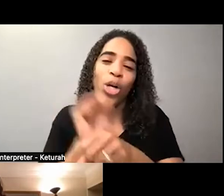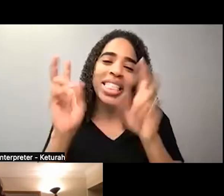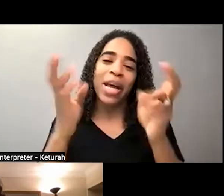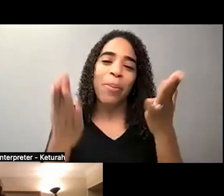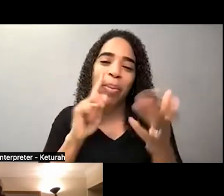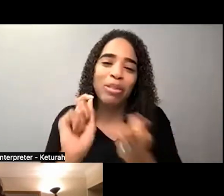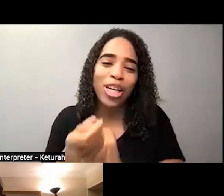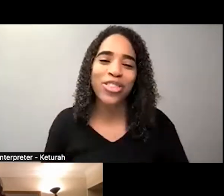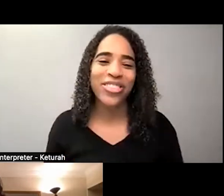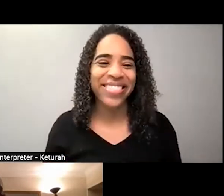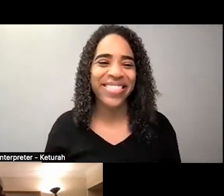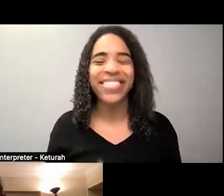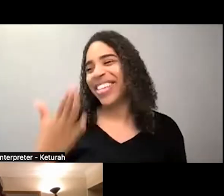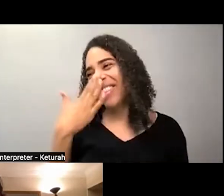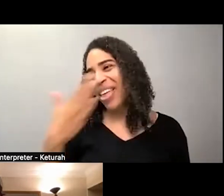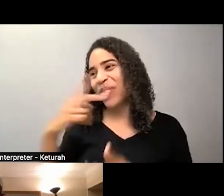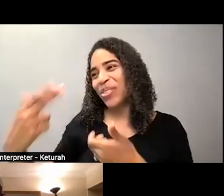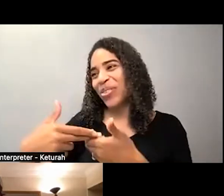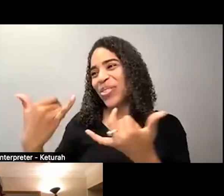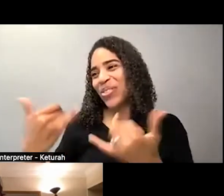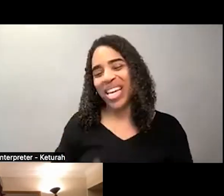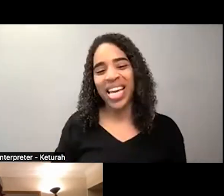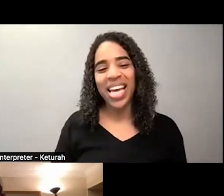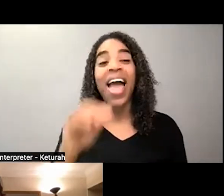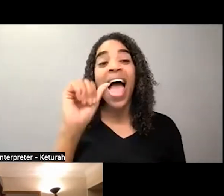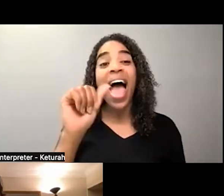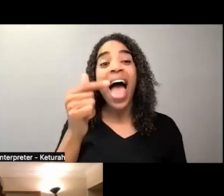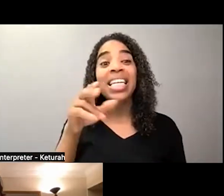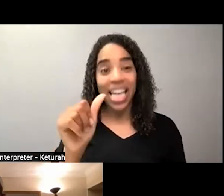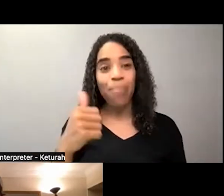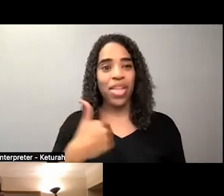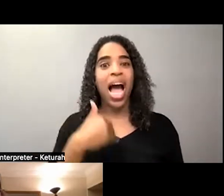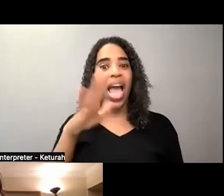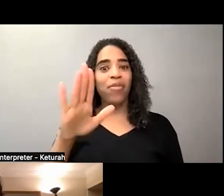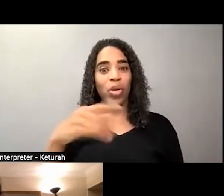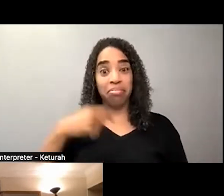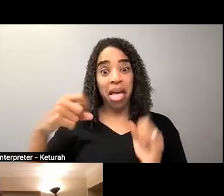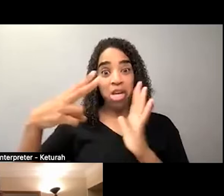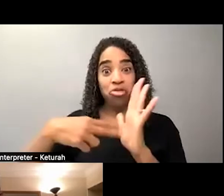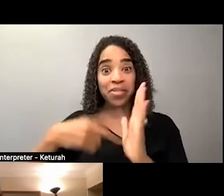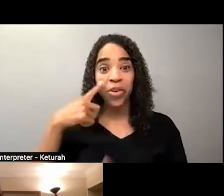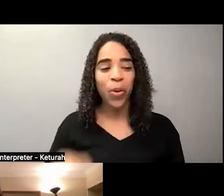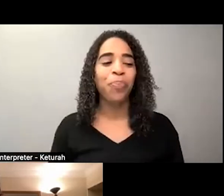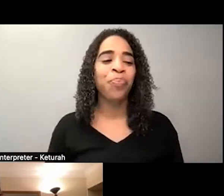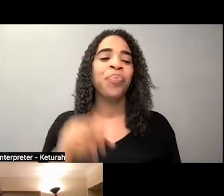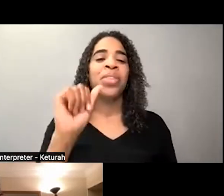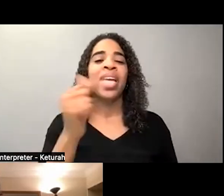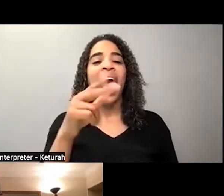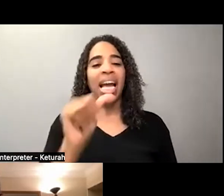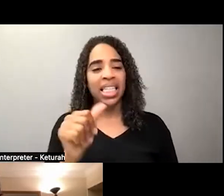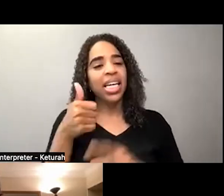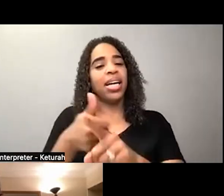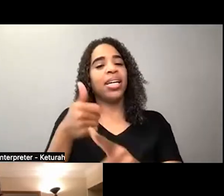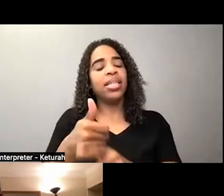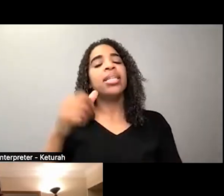Well, thank you for joining us. And Agnia, I do have yours, I can read yours. Agnia Galdenova is a Sundance and